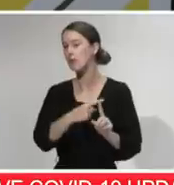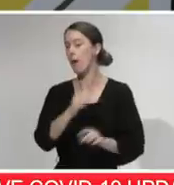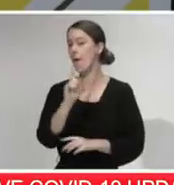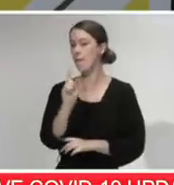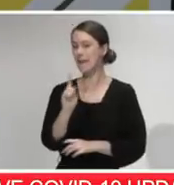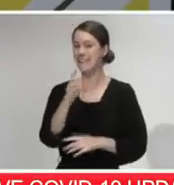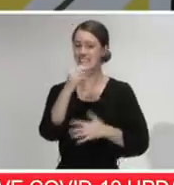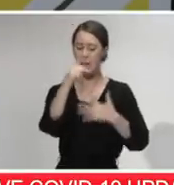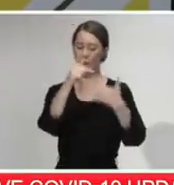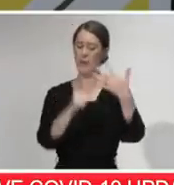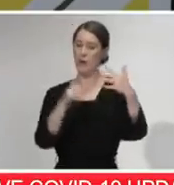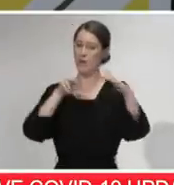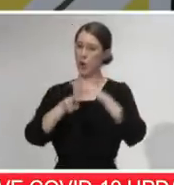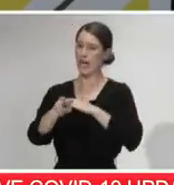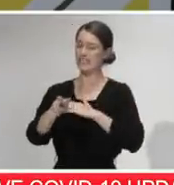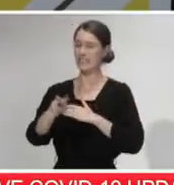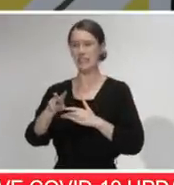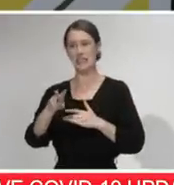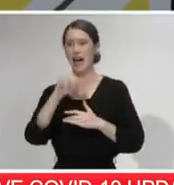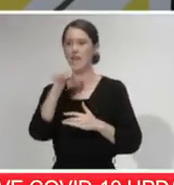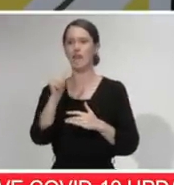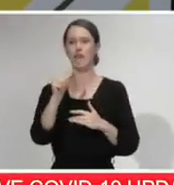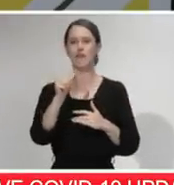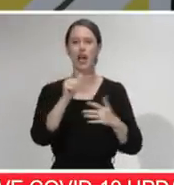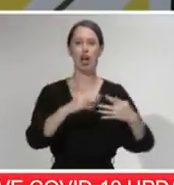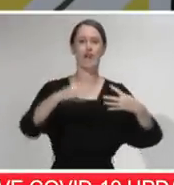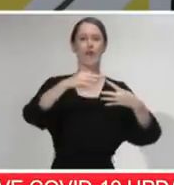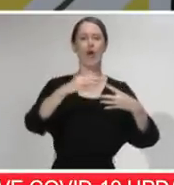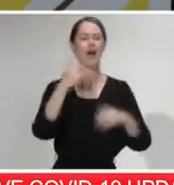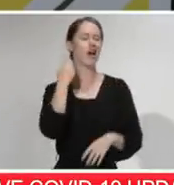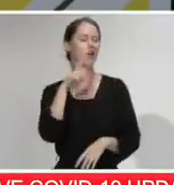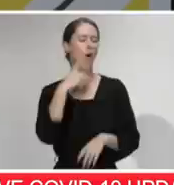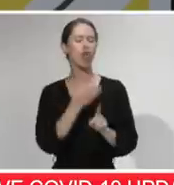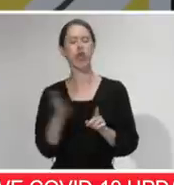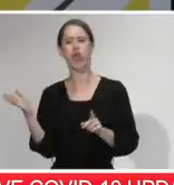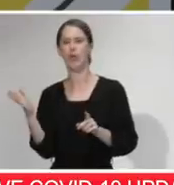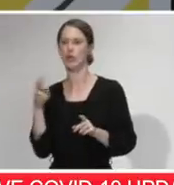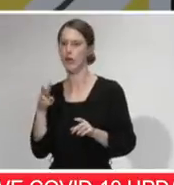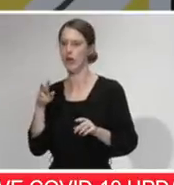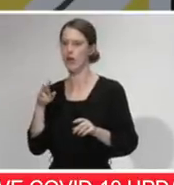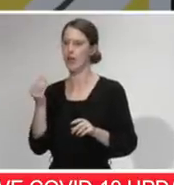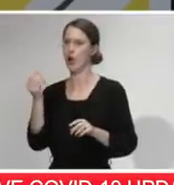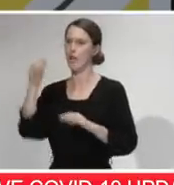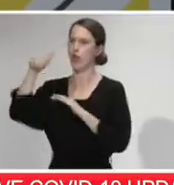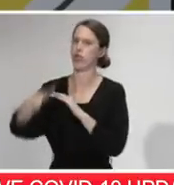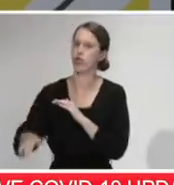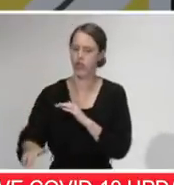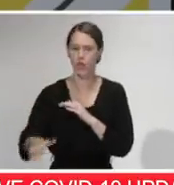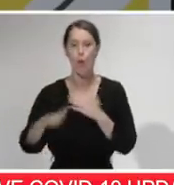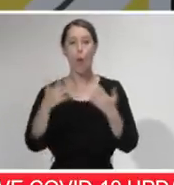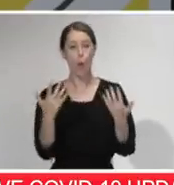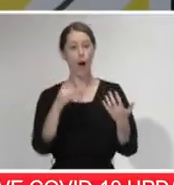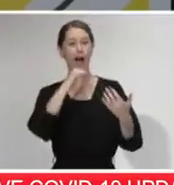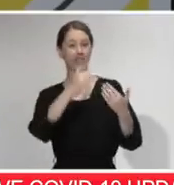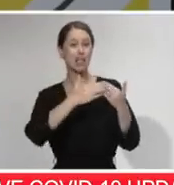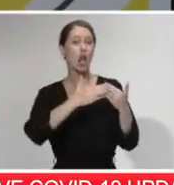some of the forecasts show what could happen if we don't stick to the current Alert 4 level rules, or if we have to stay in it for longer, or